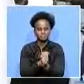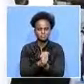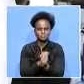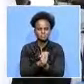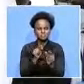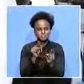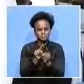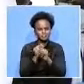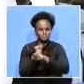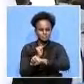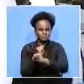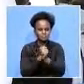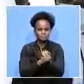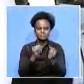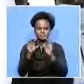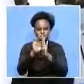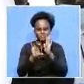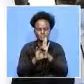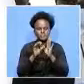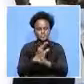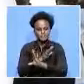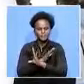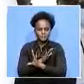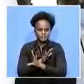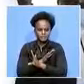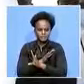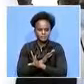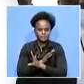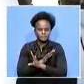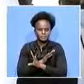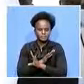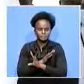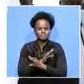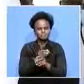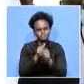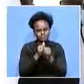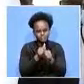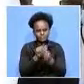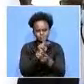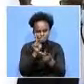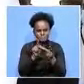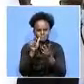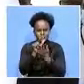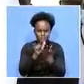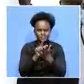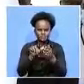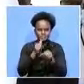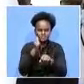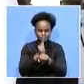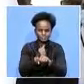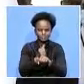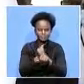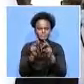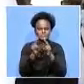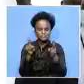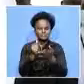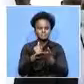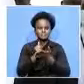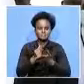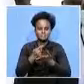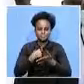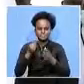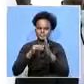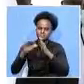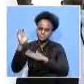And defend the Constitution of Zambia. And defend the Constitution of Zambia. As by law established. As by law established. So help me God.